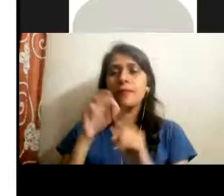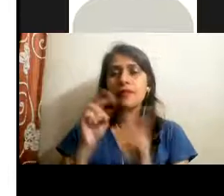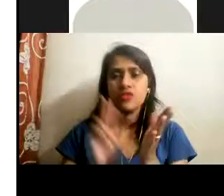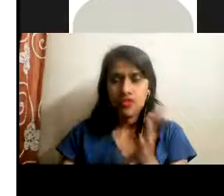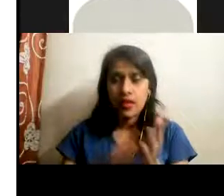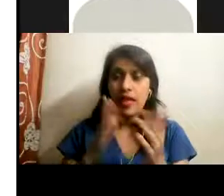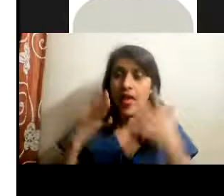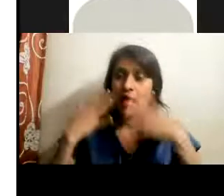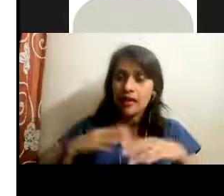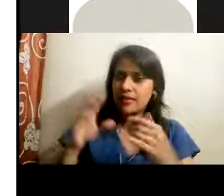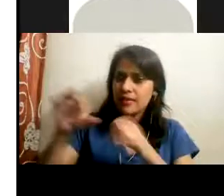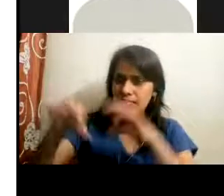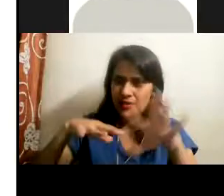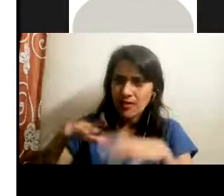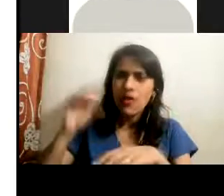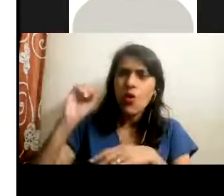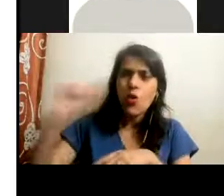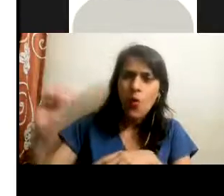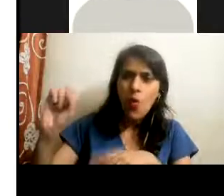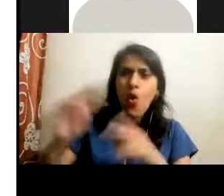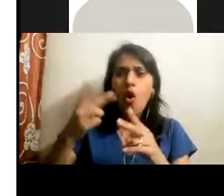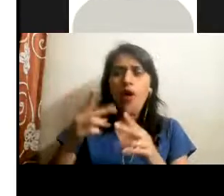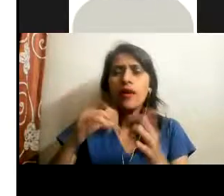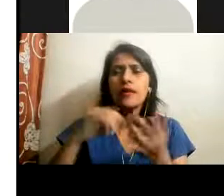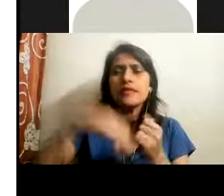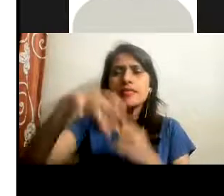And the program need to be inclusive and have focused